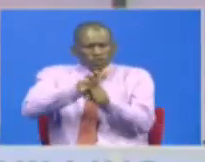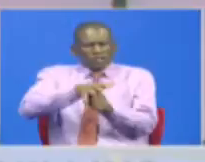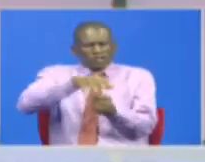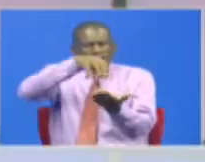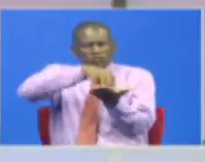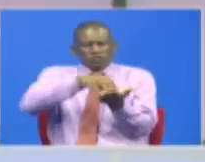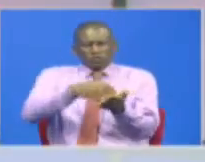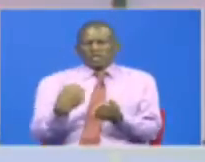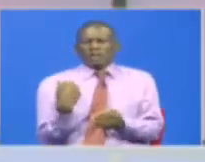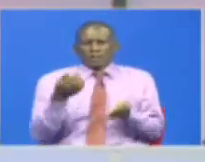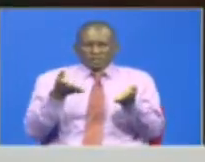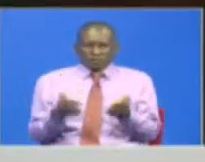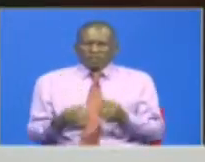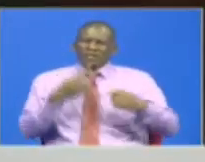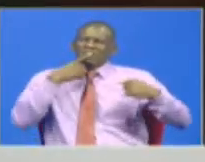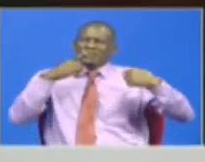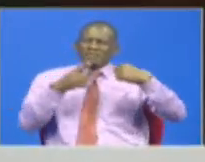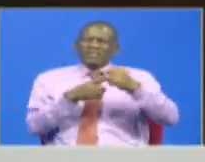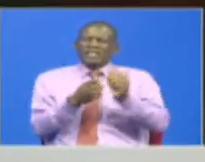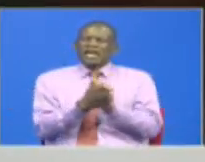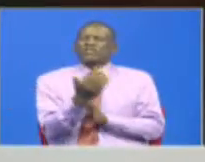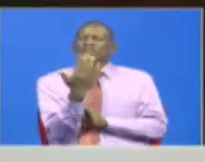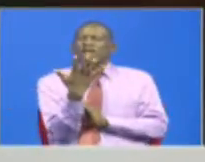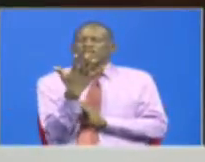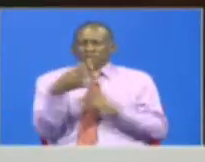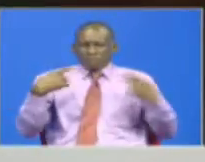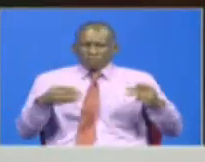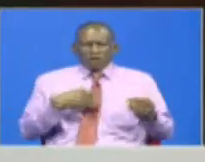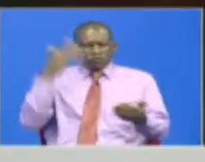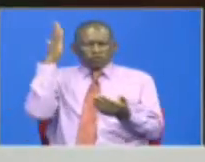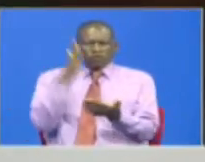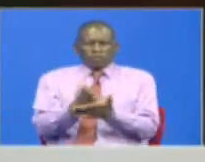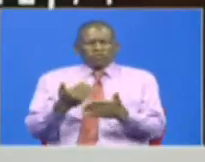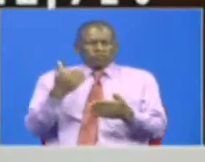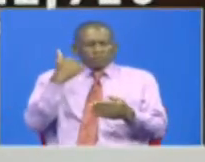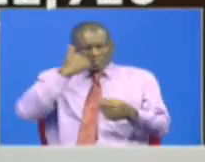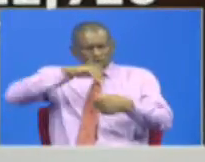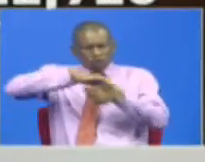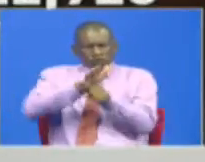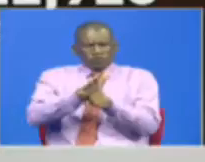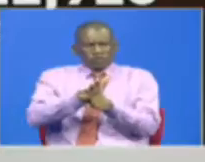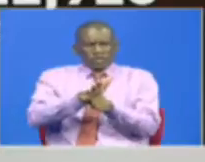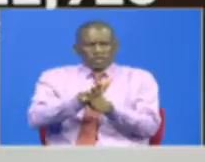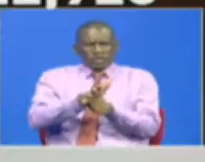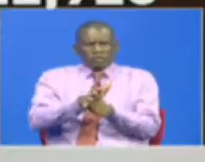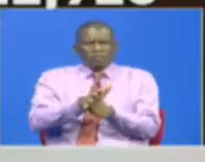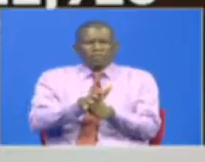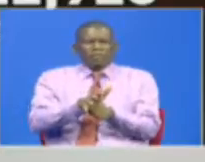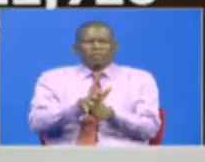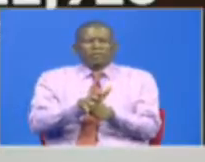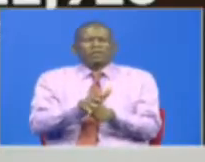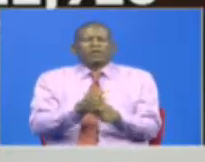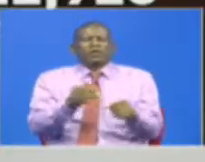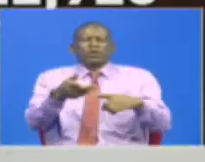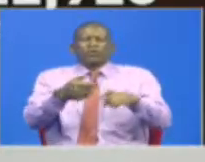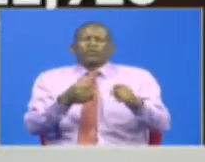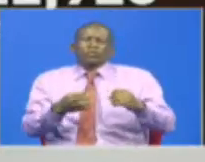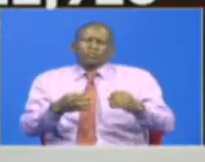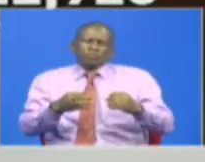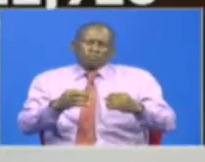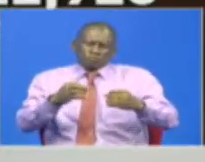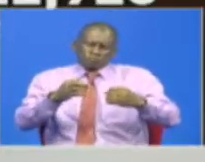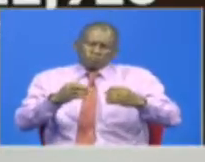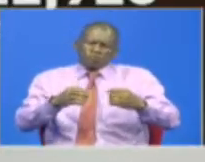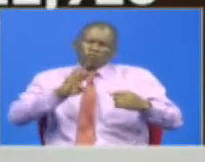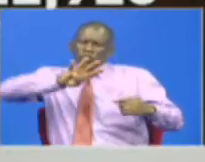numbers. 605 more people have tested positive for the coronavirus disease out of a sample size of